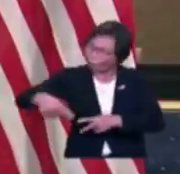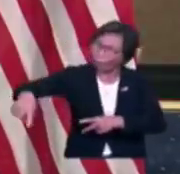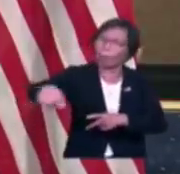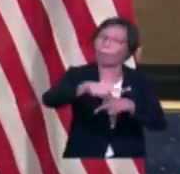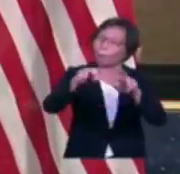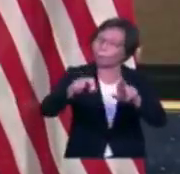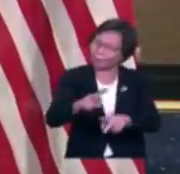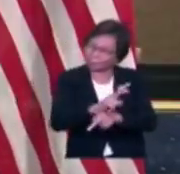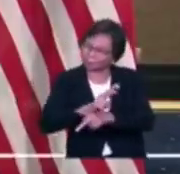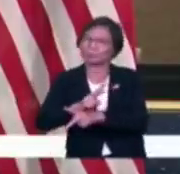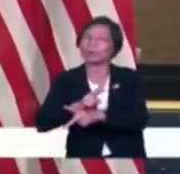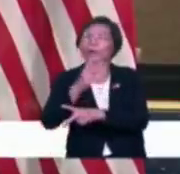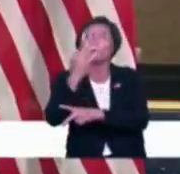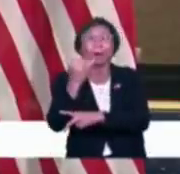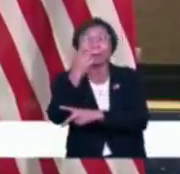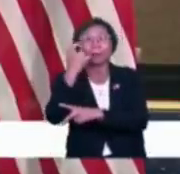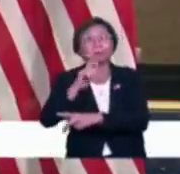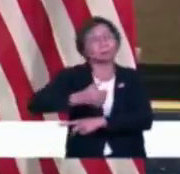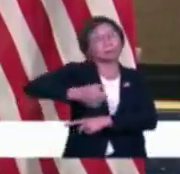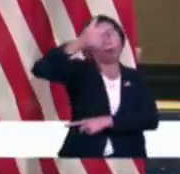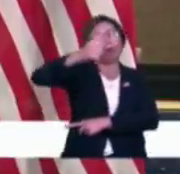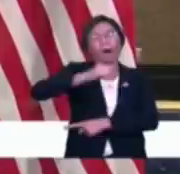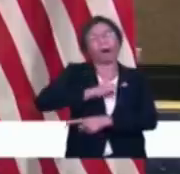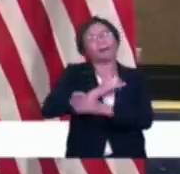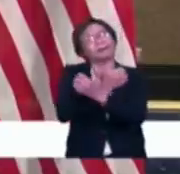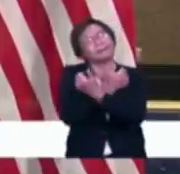you. Because it is the only things that I